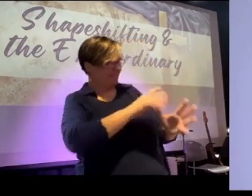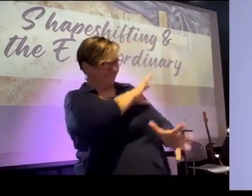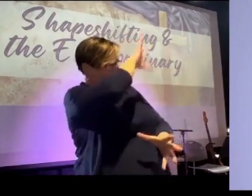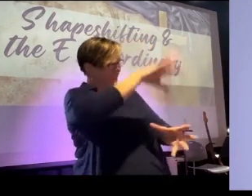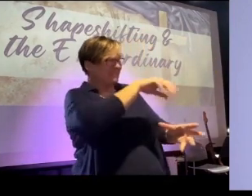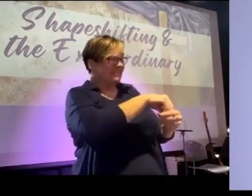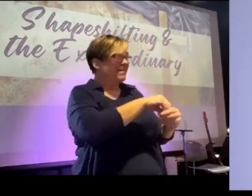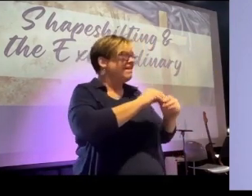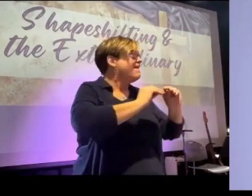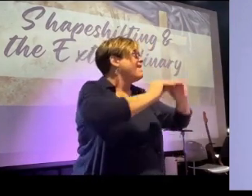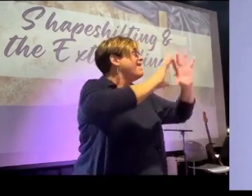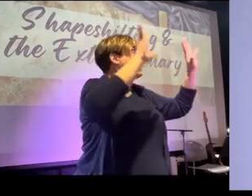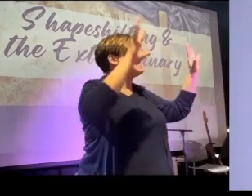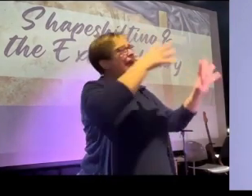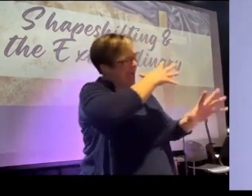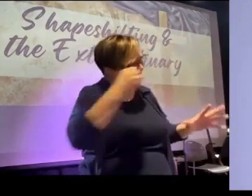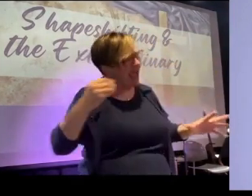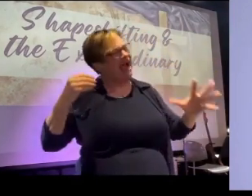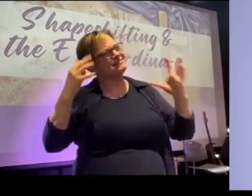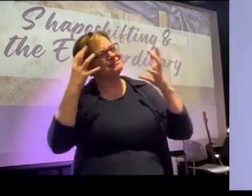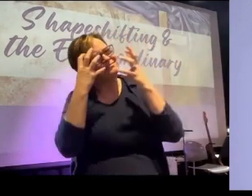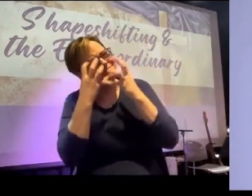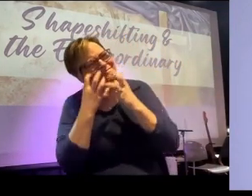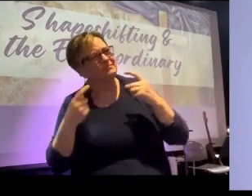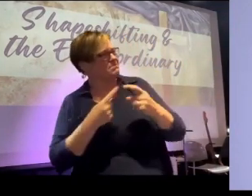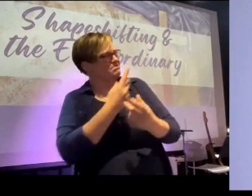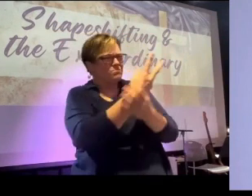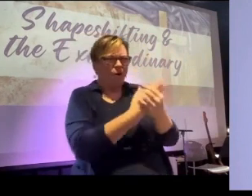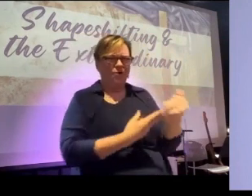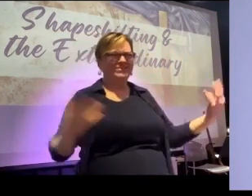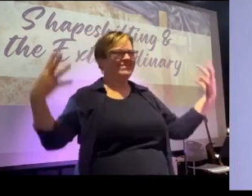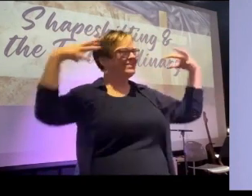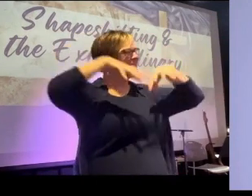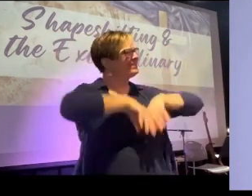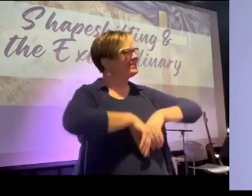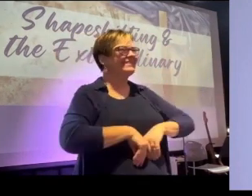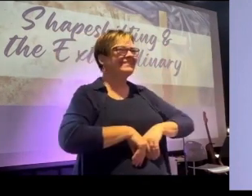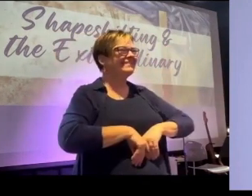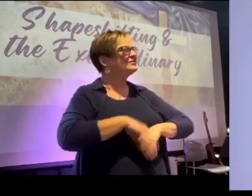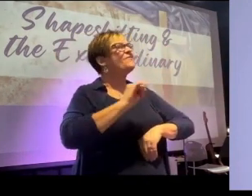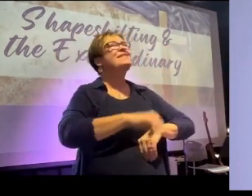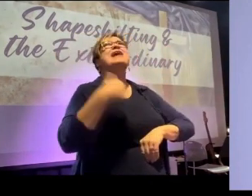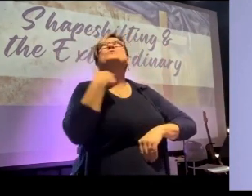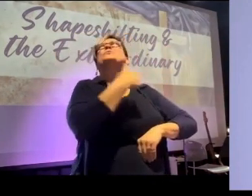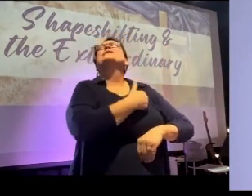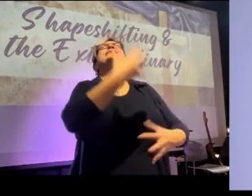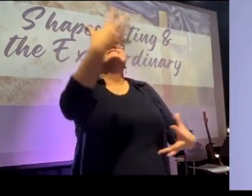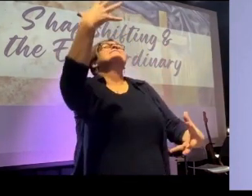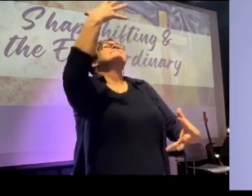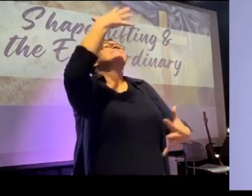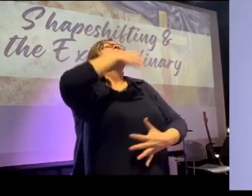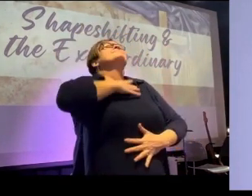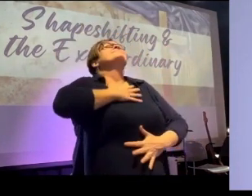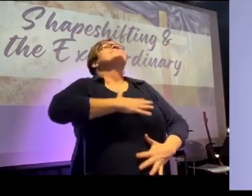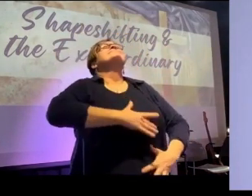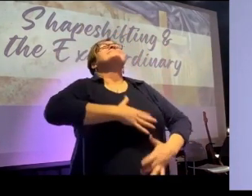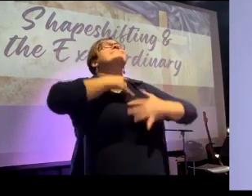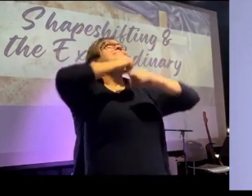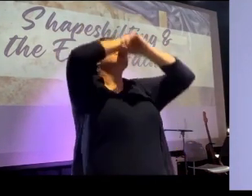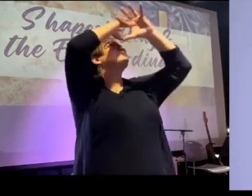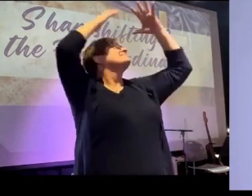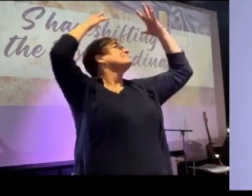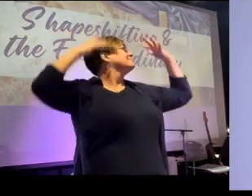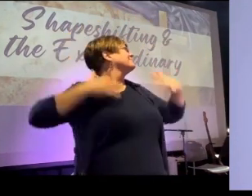into this space and into this truth. I am living bread.